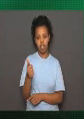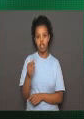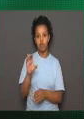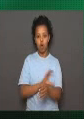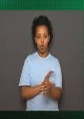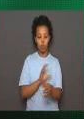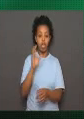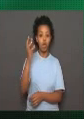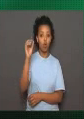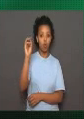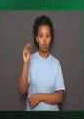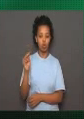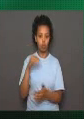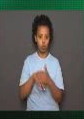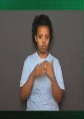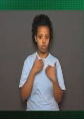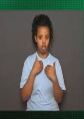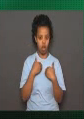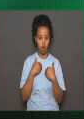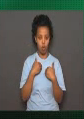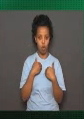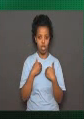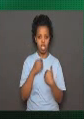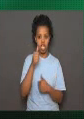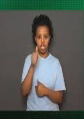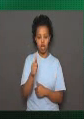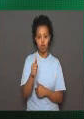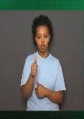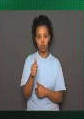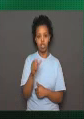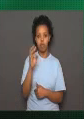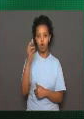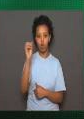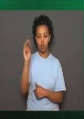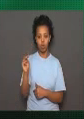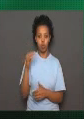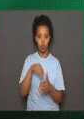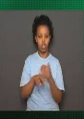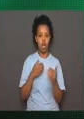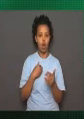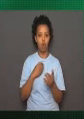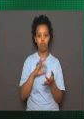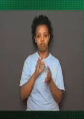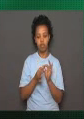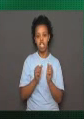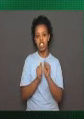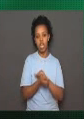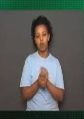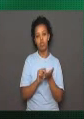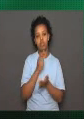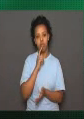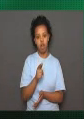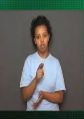chromosome reverses its orientation on the chromosome. A person can